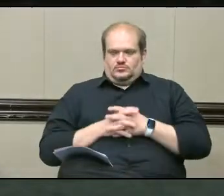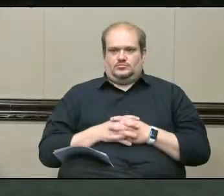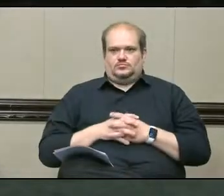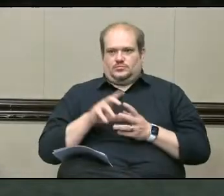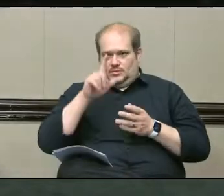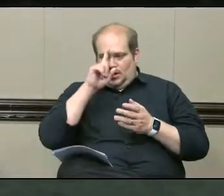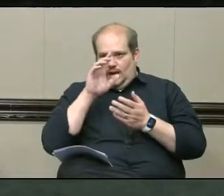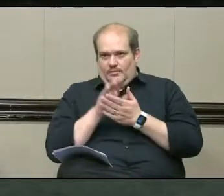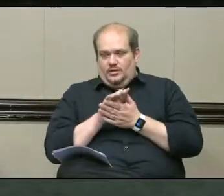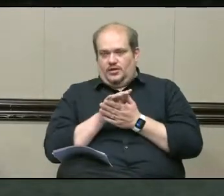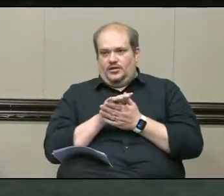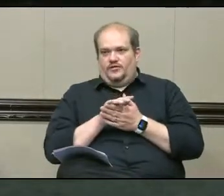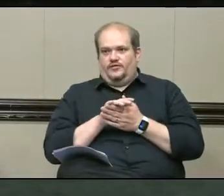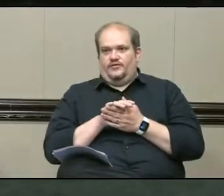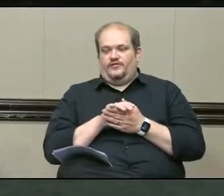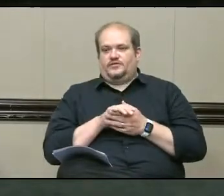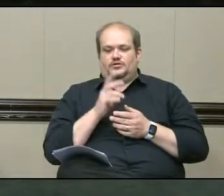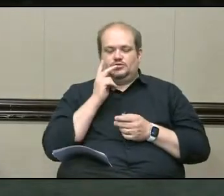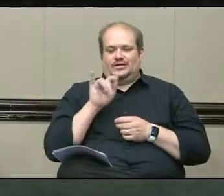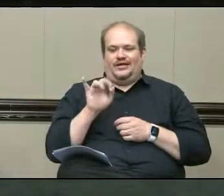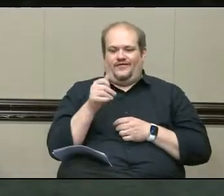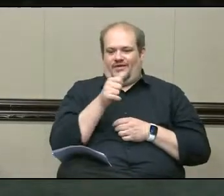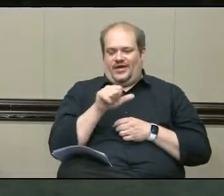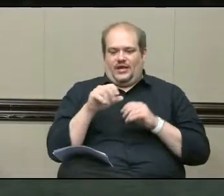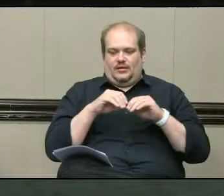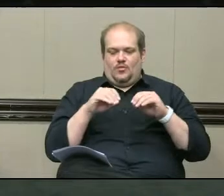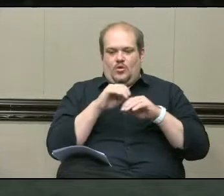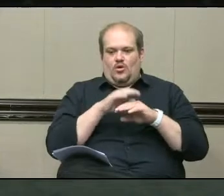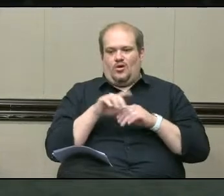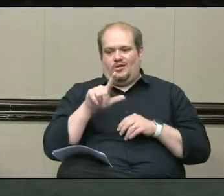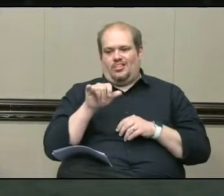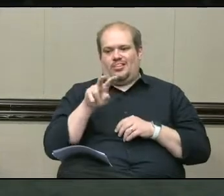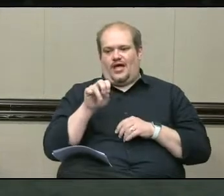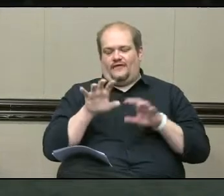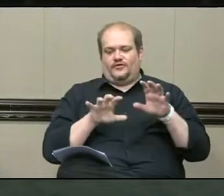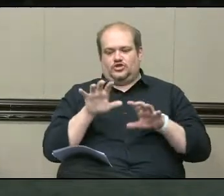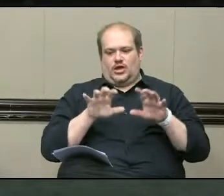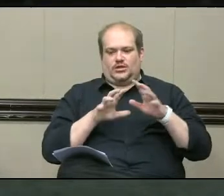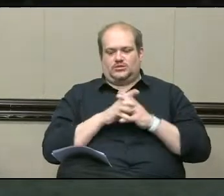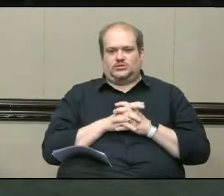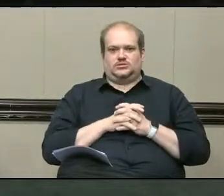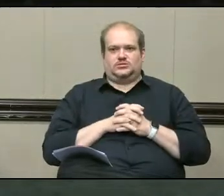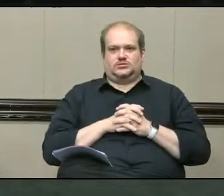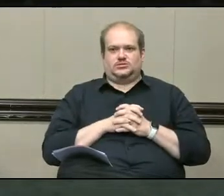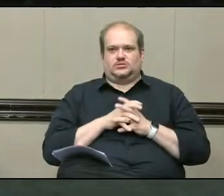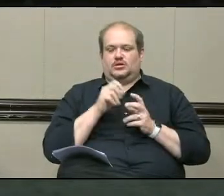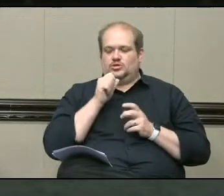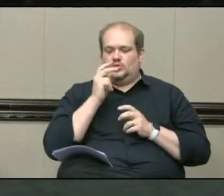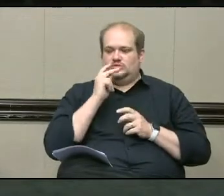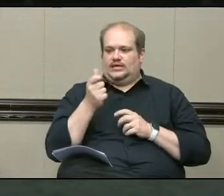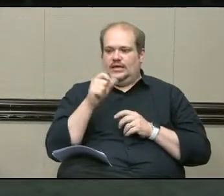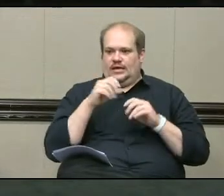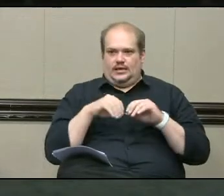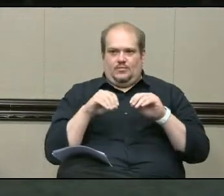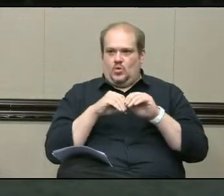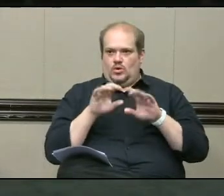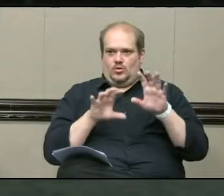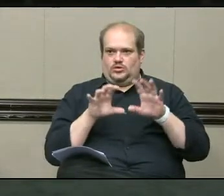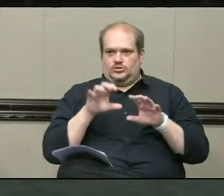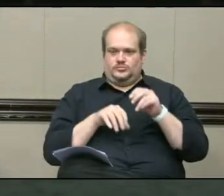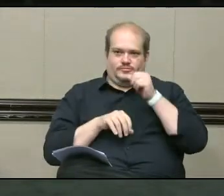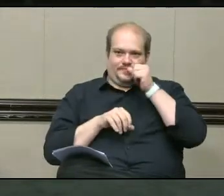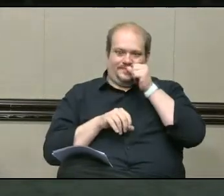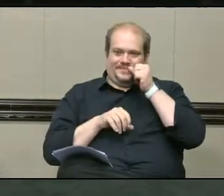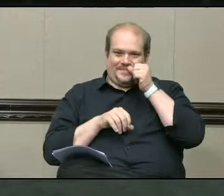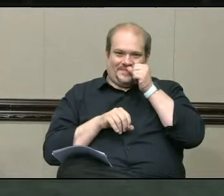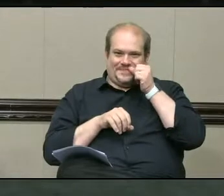I believe, let's go over and see if there's any additional ones on the live chat. I don't see any additional ones.